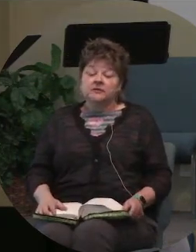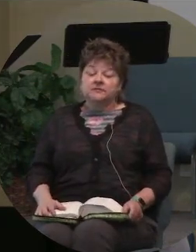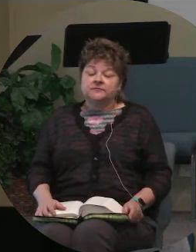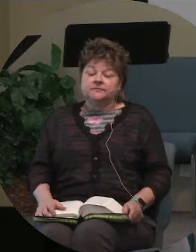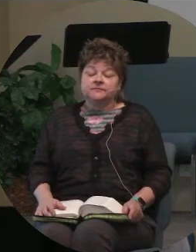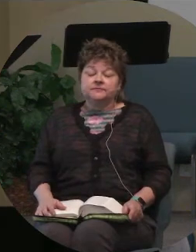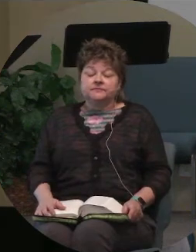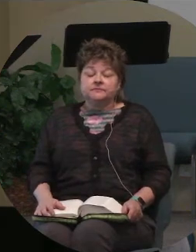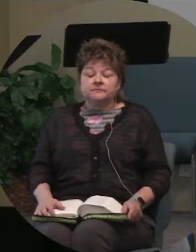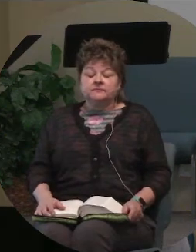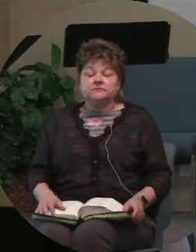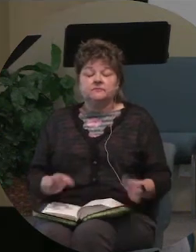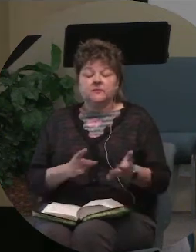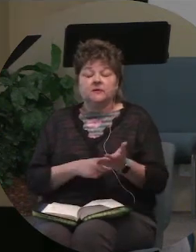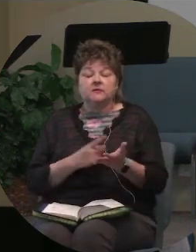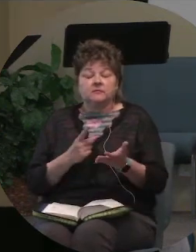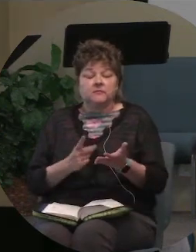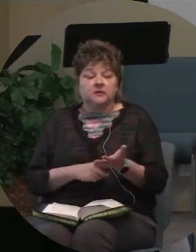And